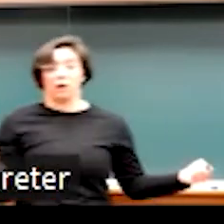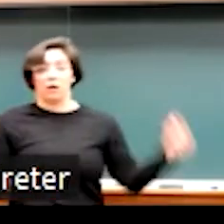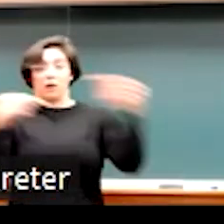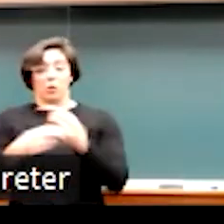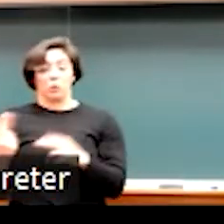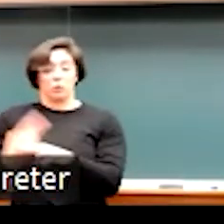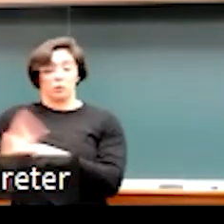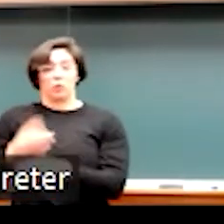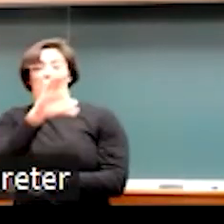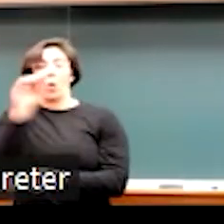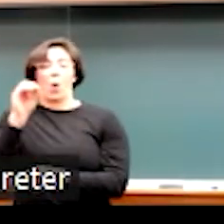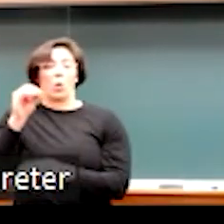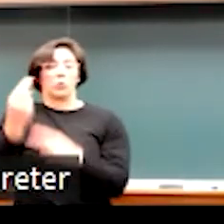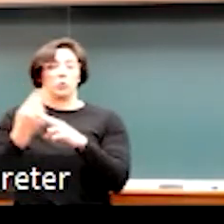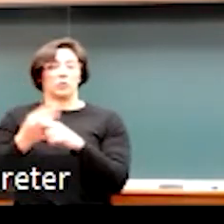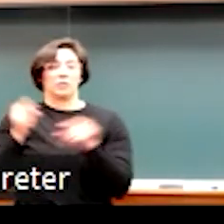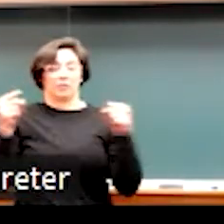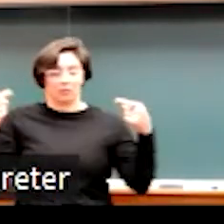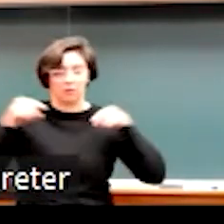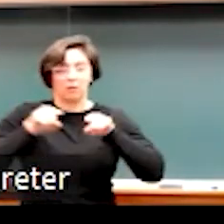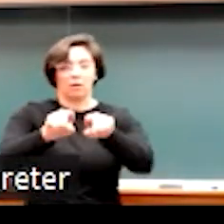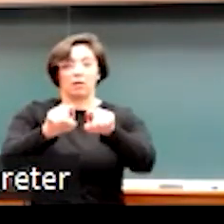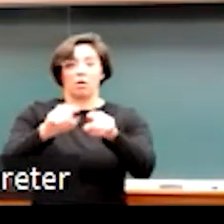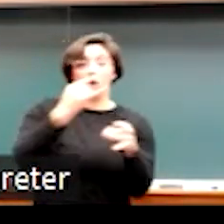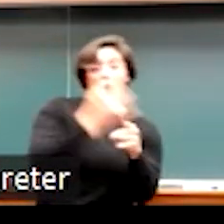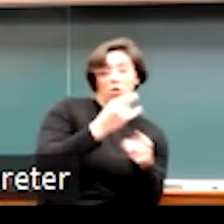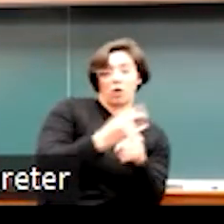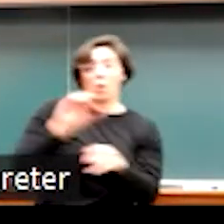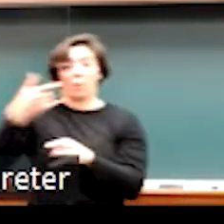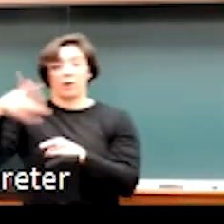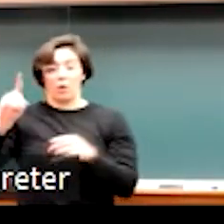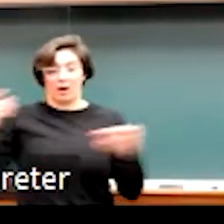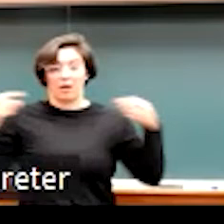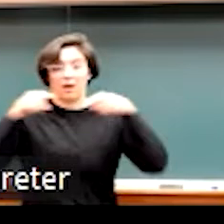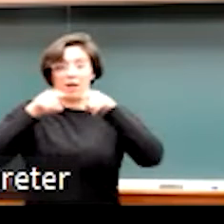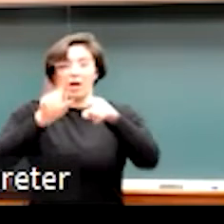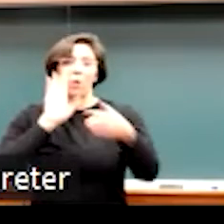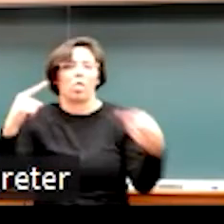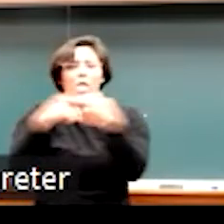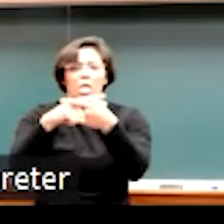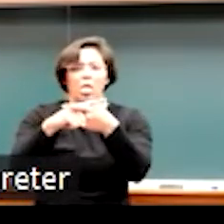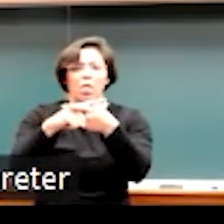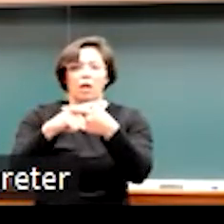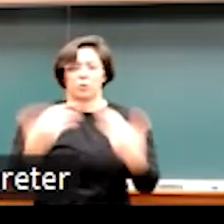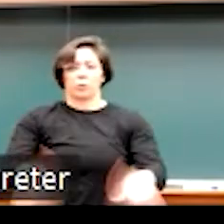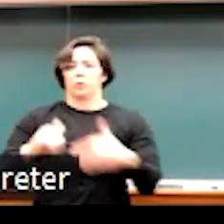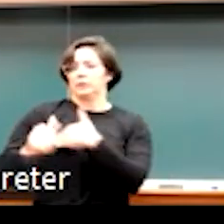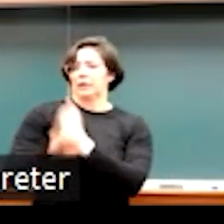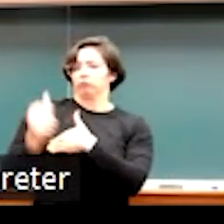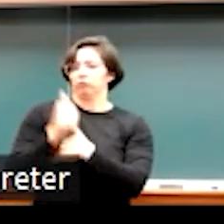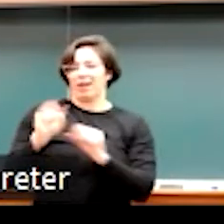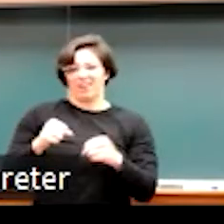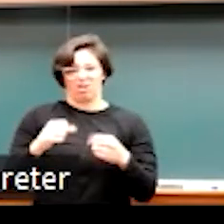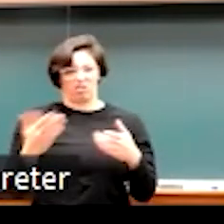in a proximal period of time, alcohol and opioid medications. And of course, that's dangerous and have